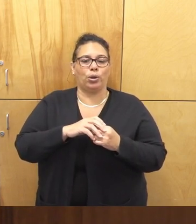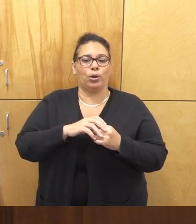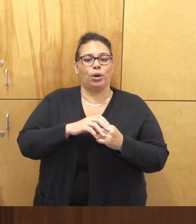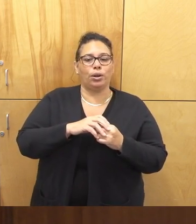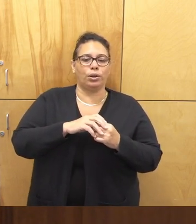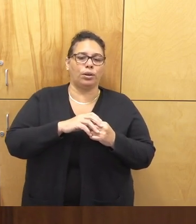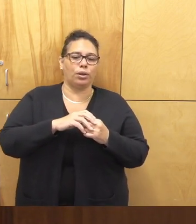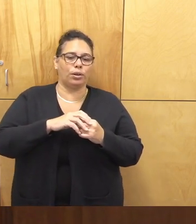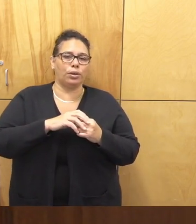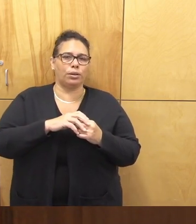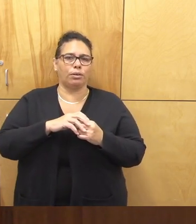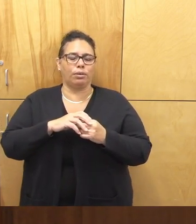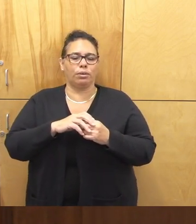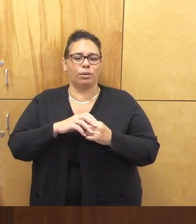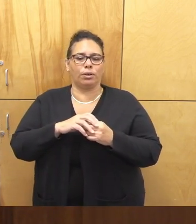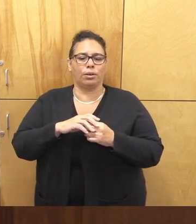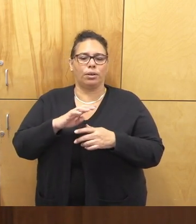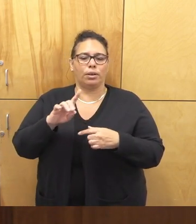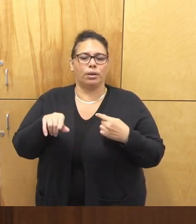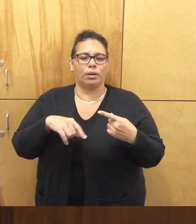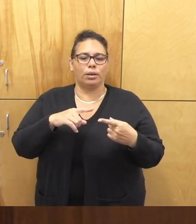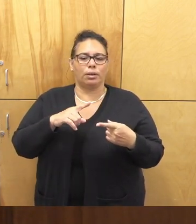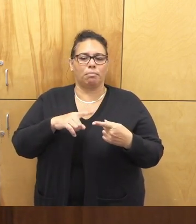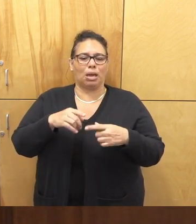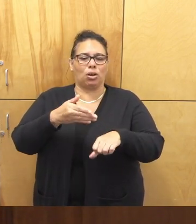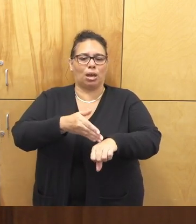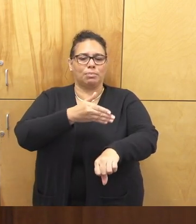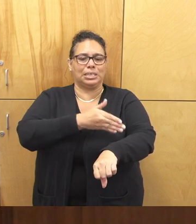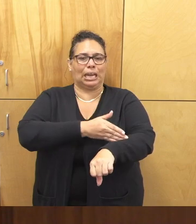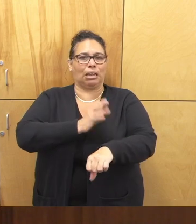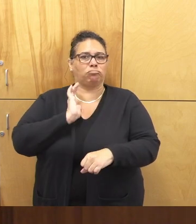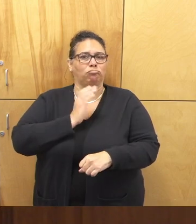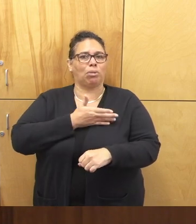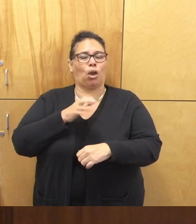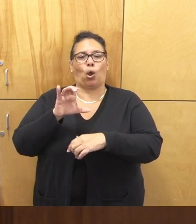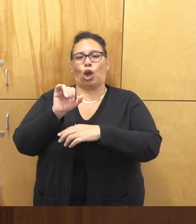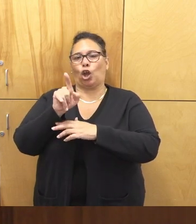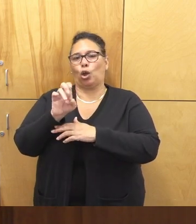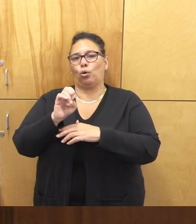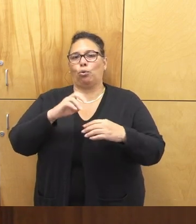upcoming meetings regarding updating our code.